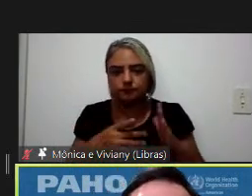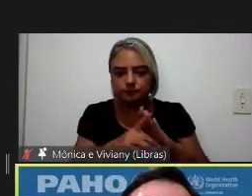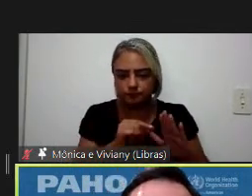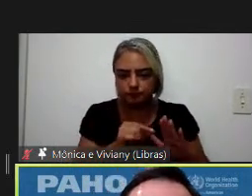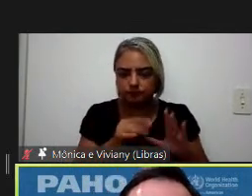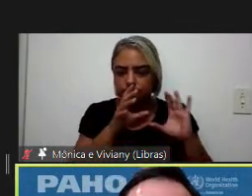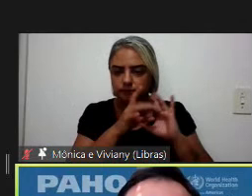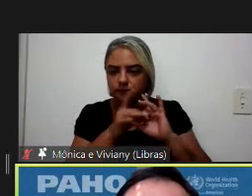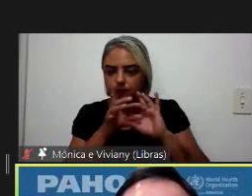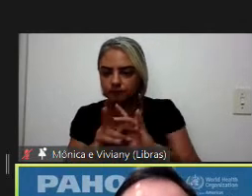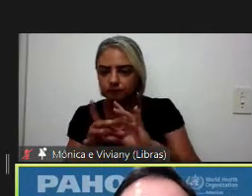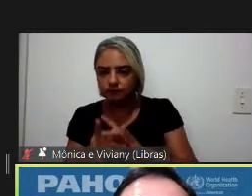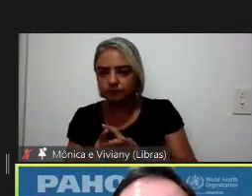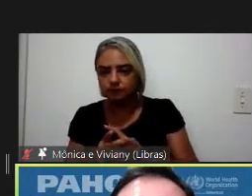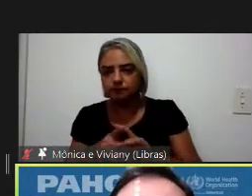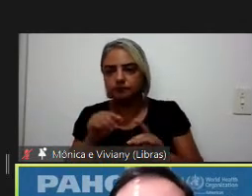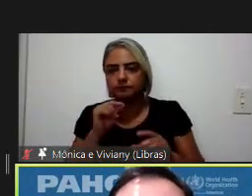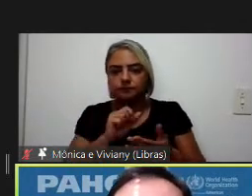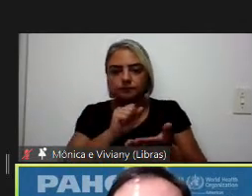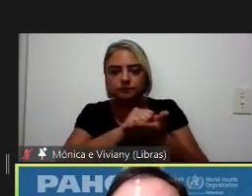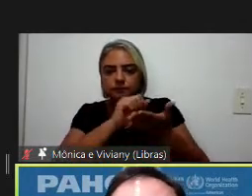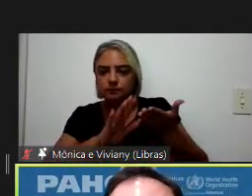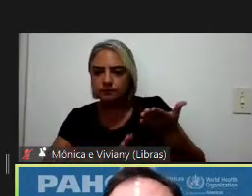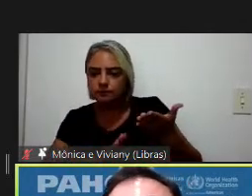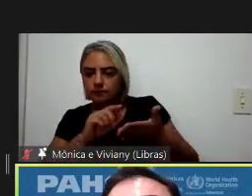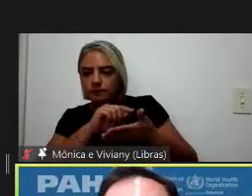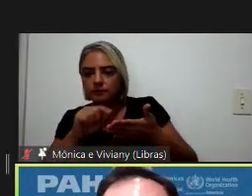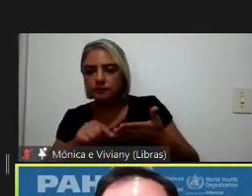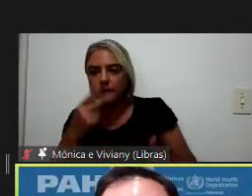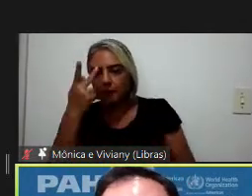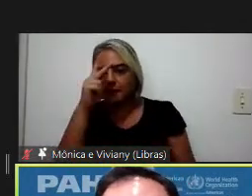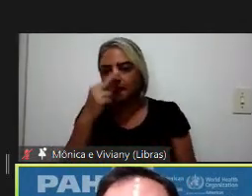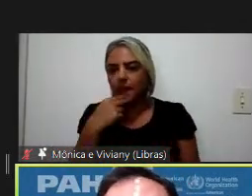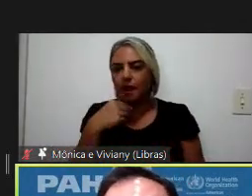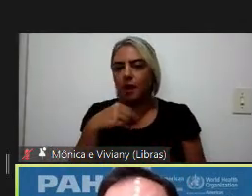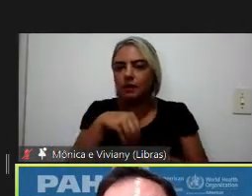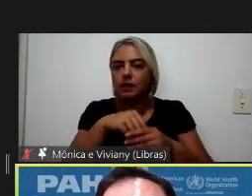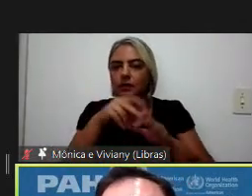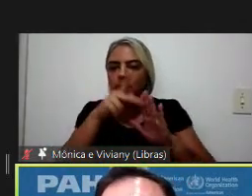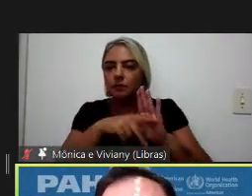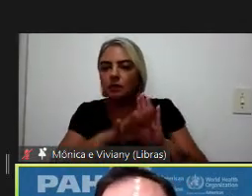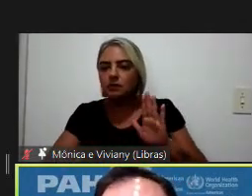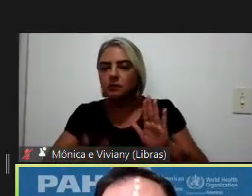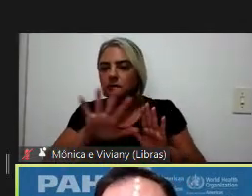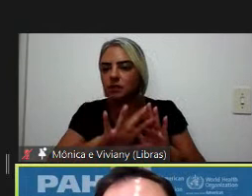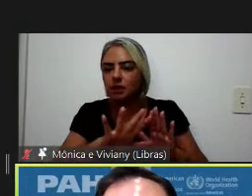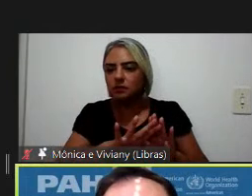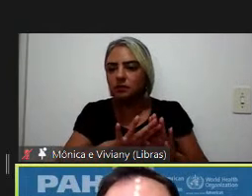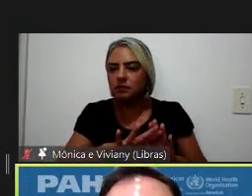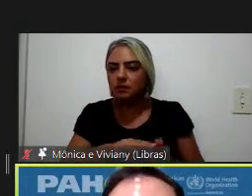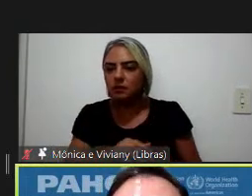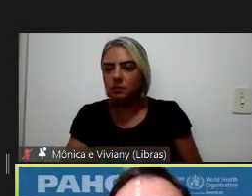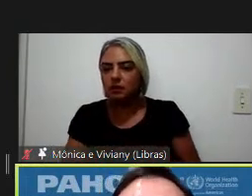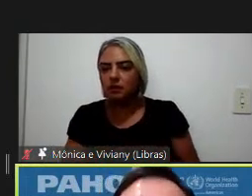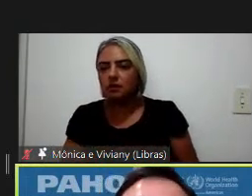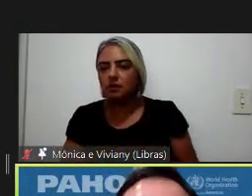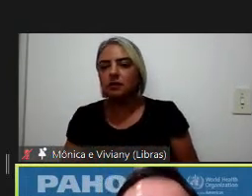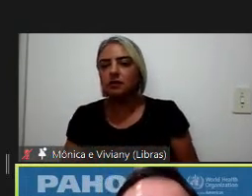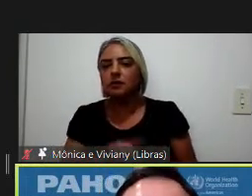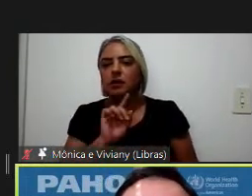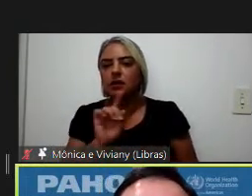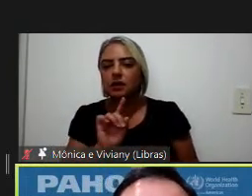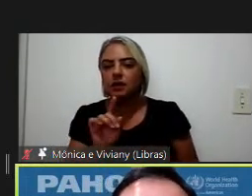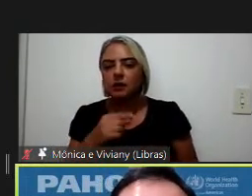manifested and highlighted in this context of the Decade for Action for Nutrition within this action plan in which they define